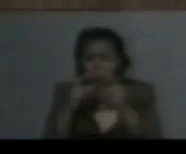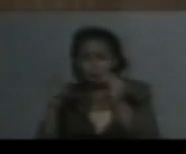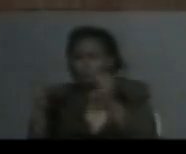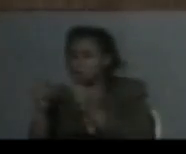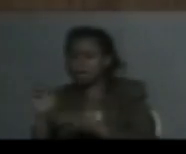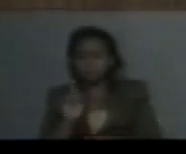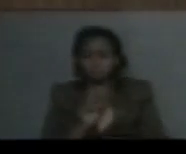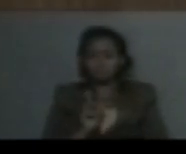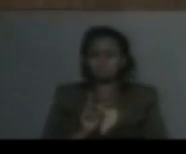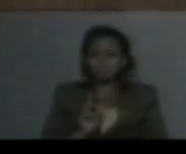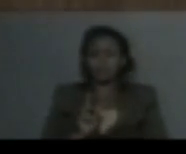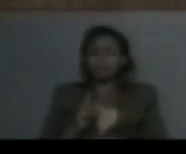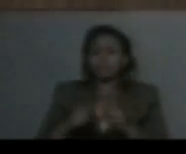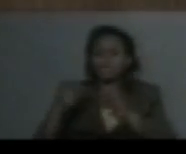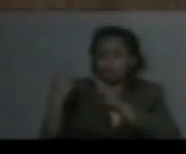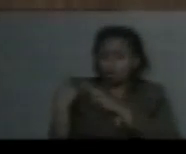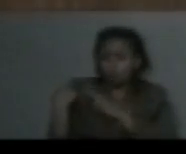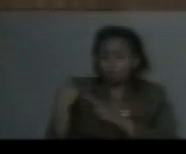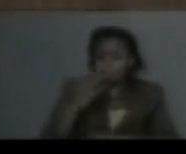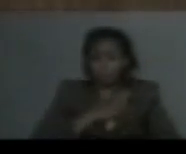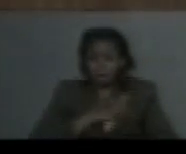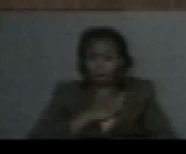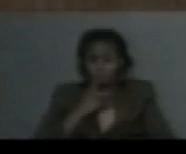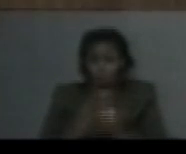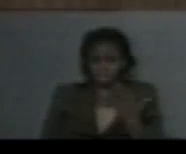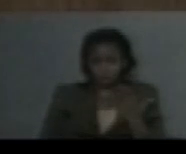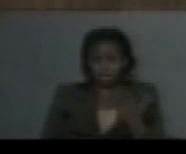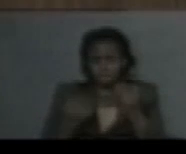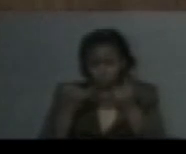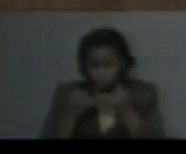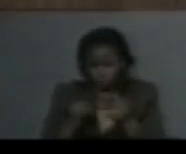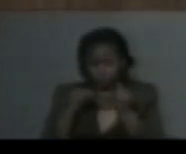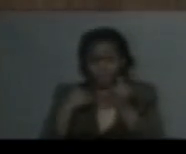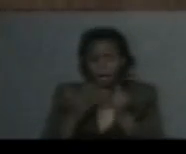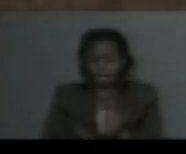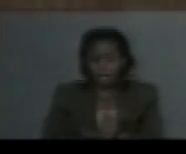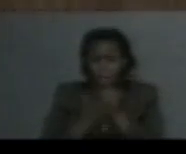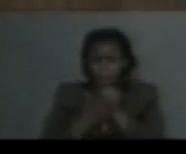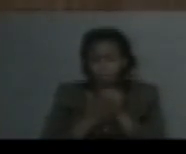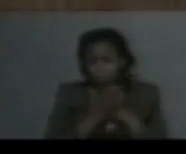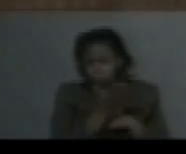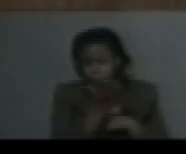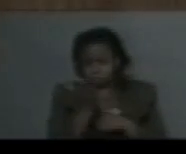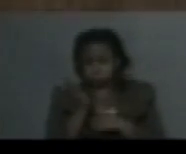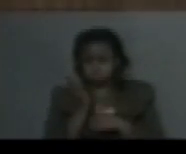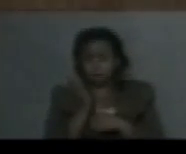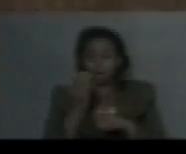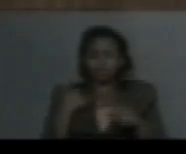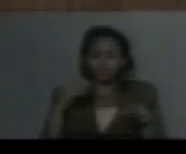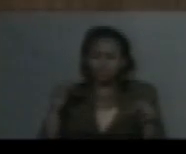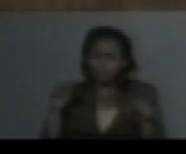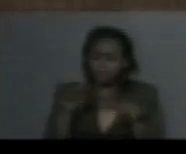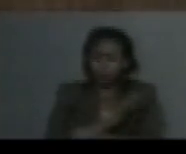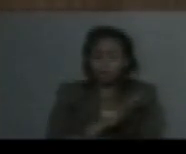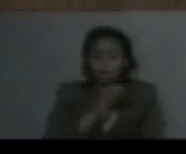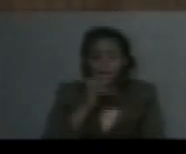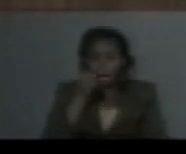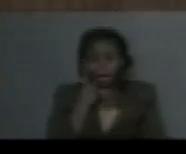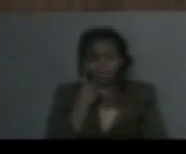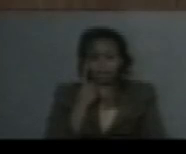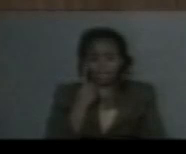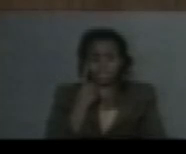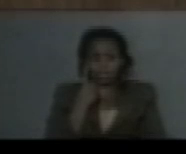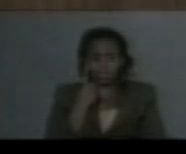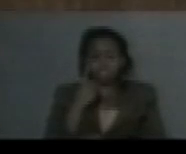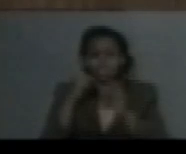role will be to try and assist my lady, your lordships, to fully understand the